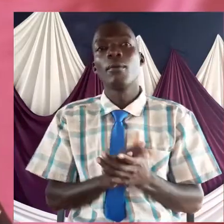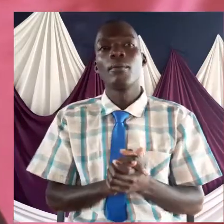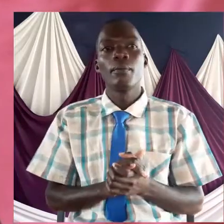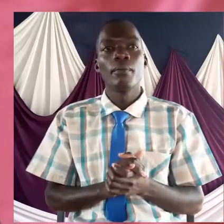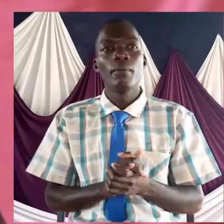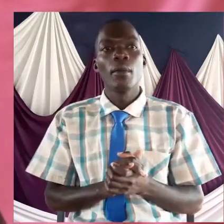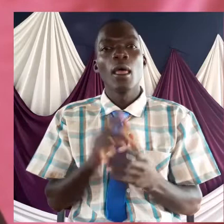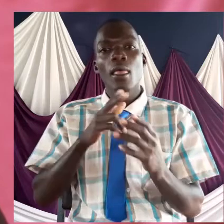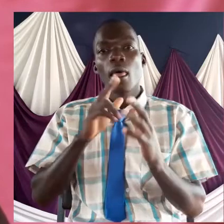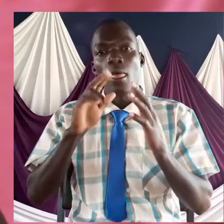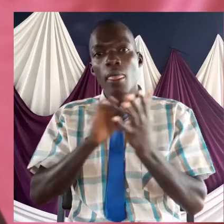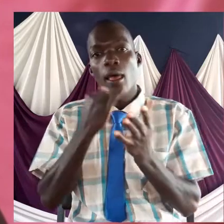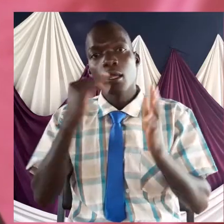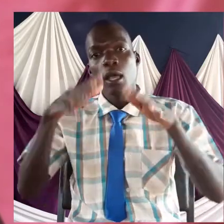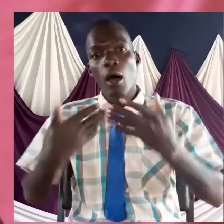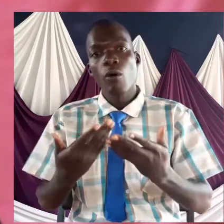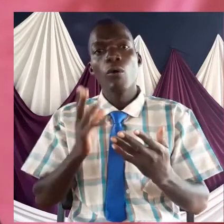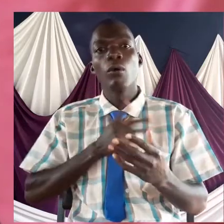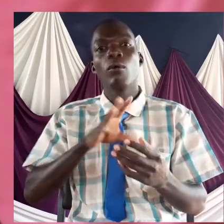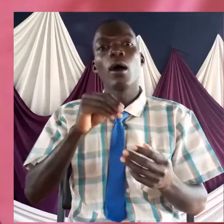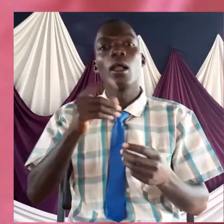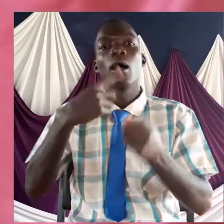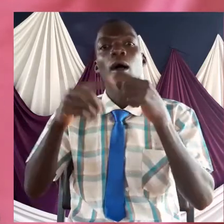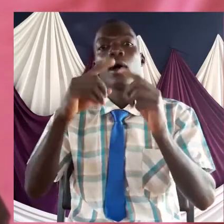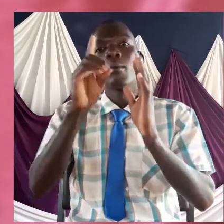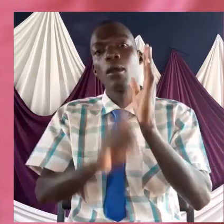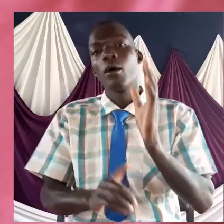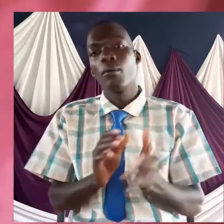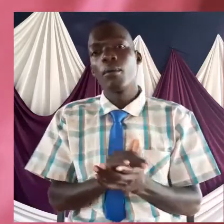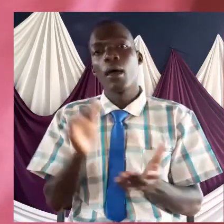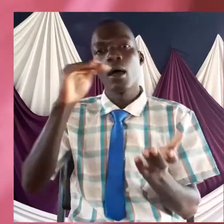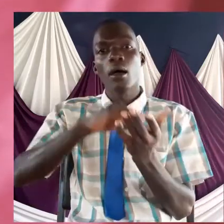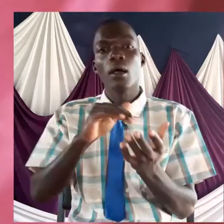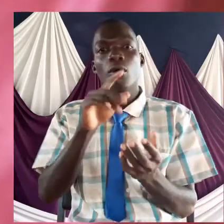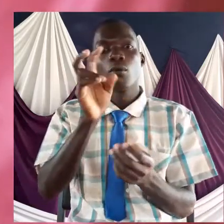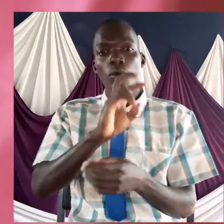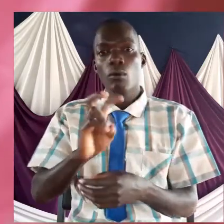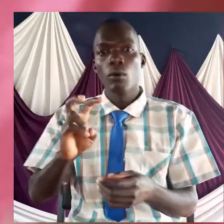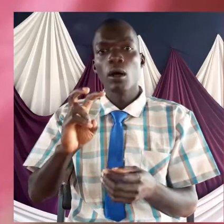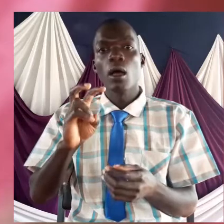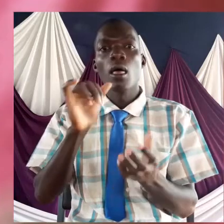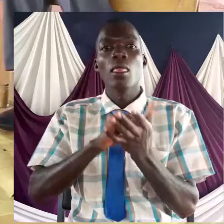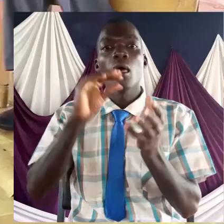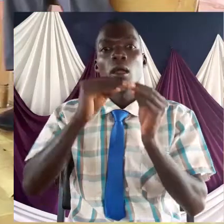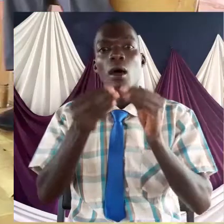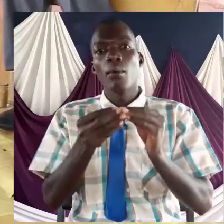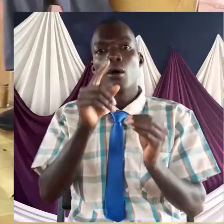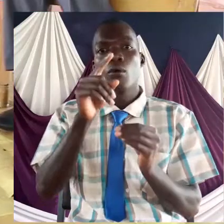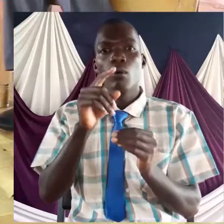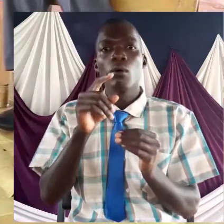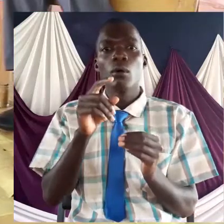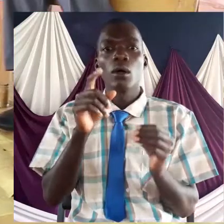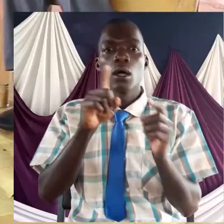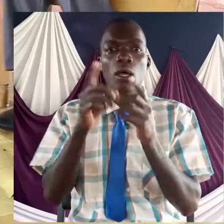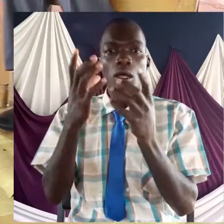Mm-hmm. That is how we will find it coming out. Mm-hmm. Again, if you look at that number and you take it